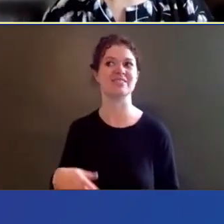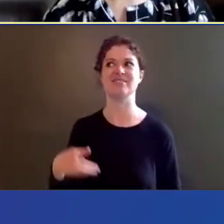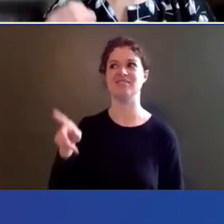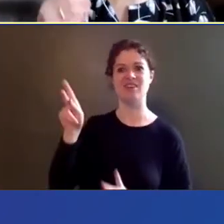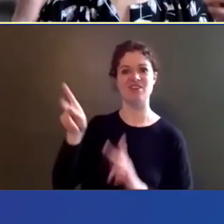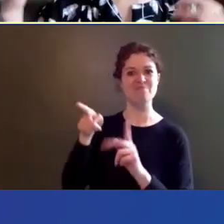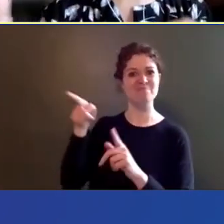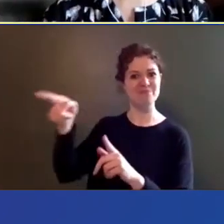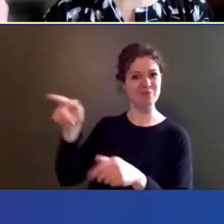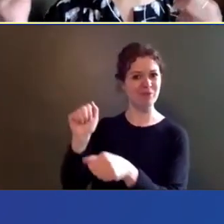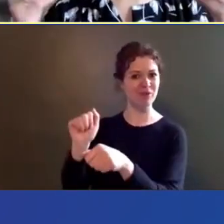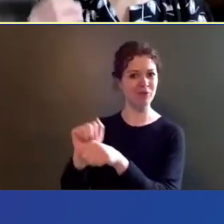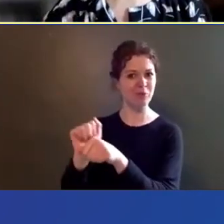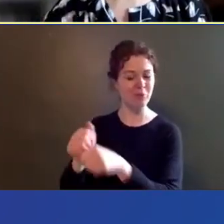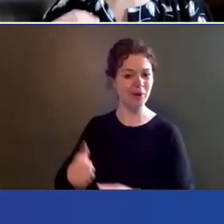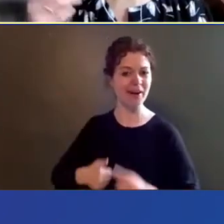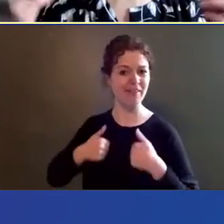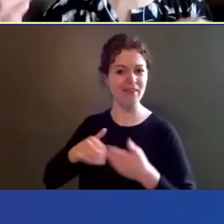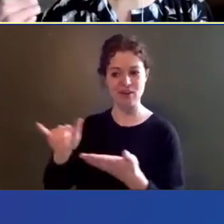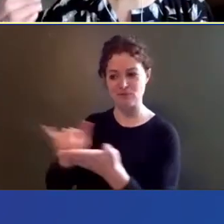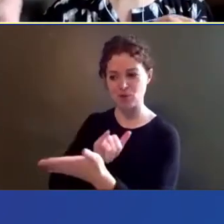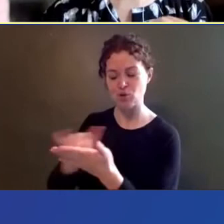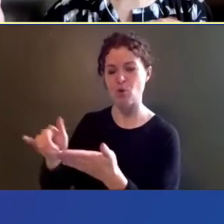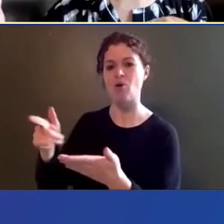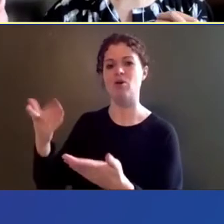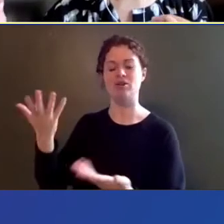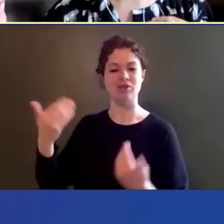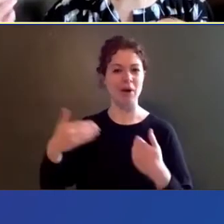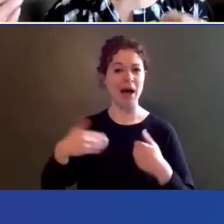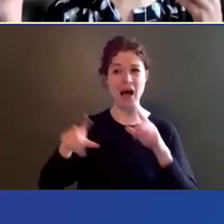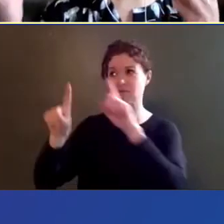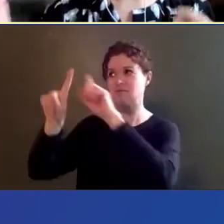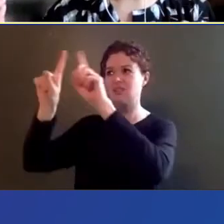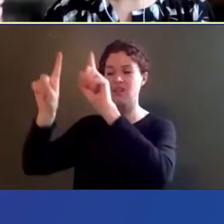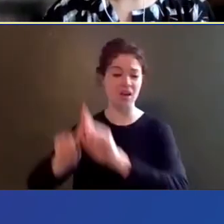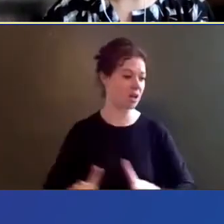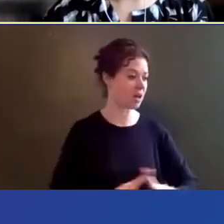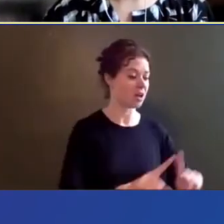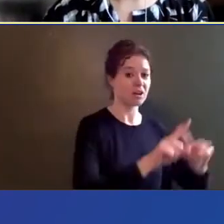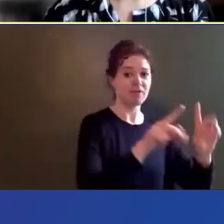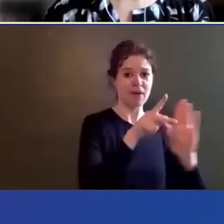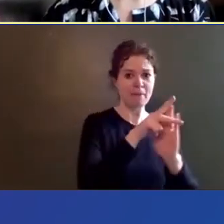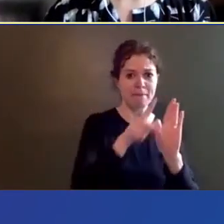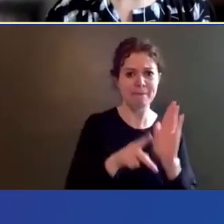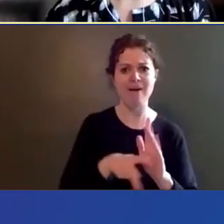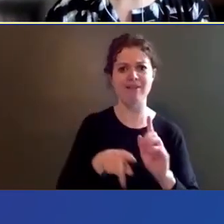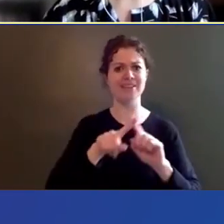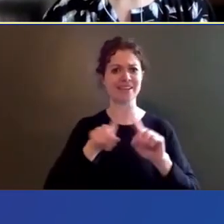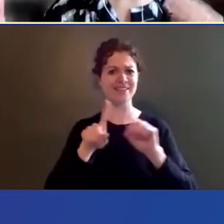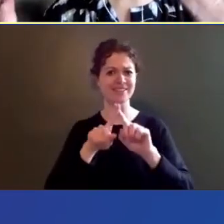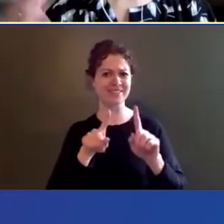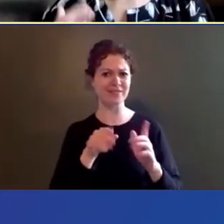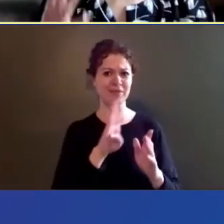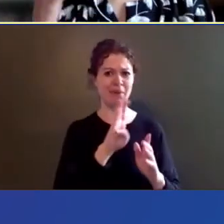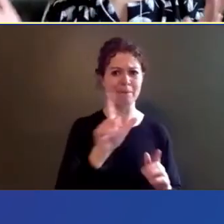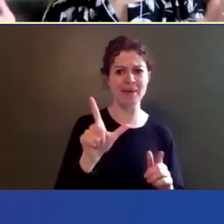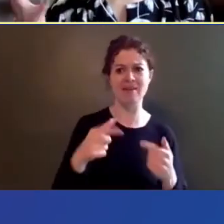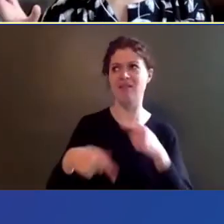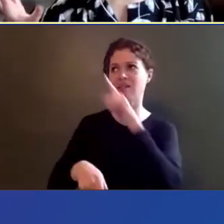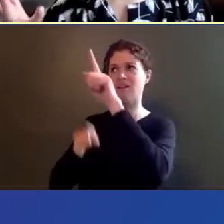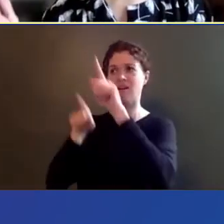paying attention to the advocacies that are coming up in all my places of work with as much care,